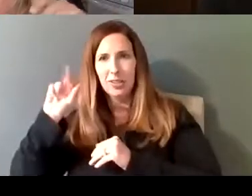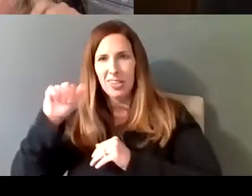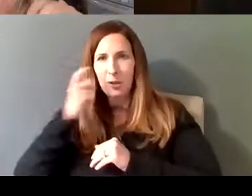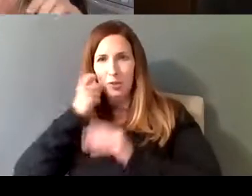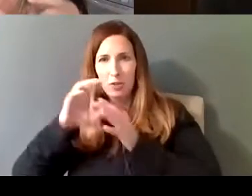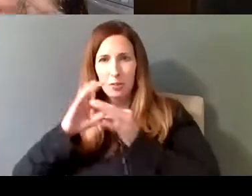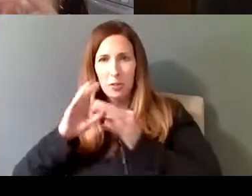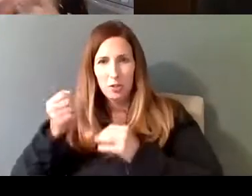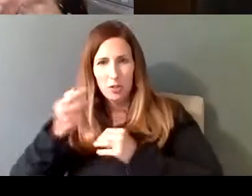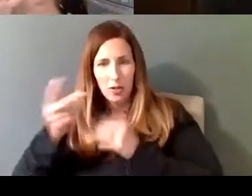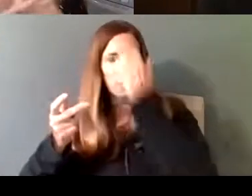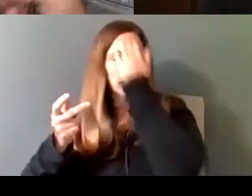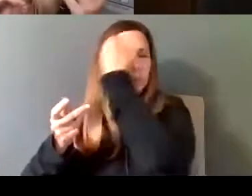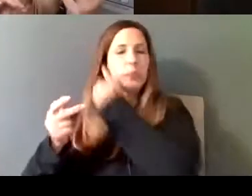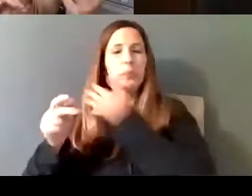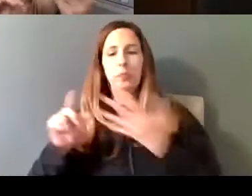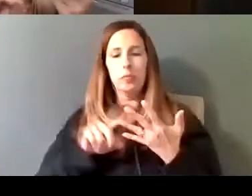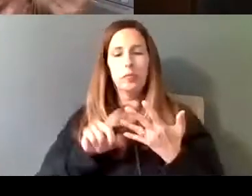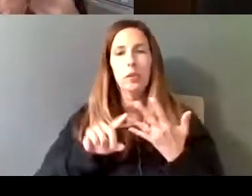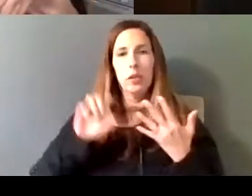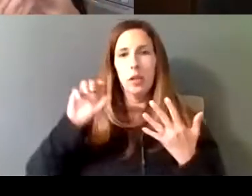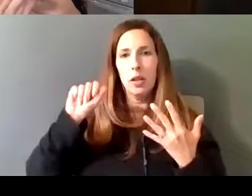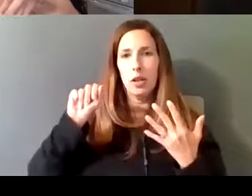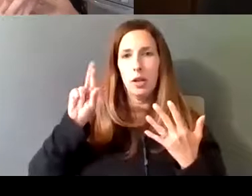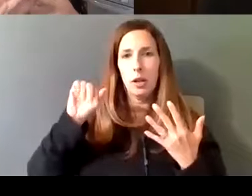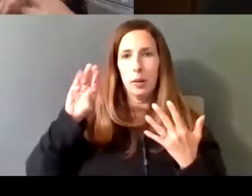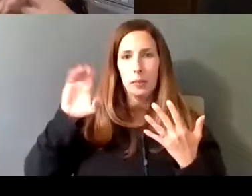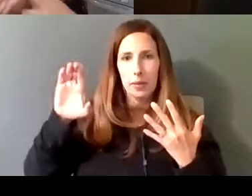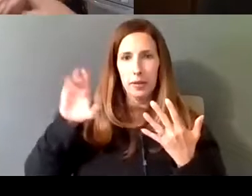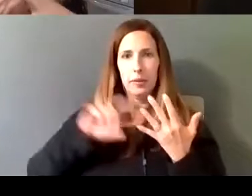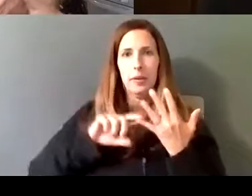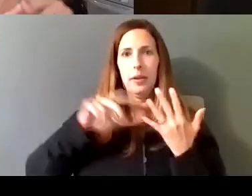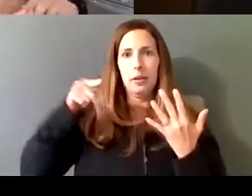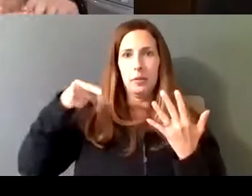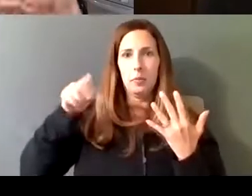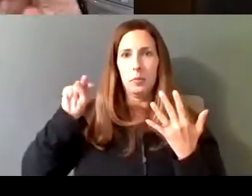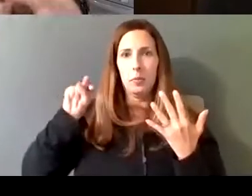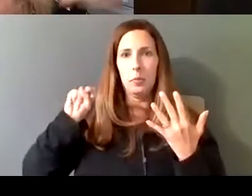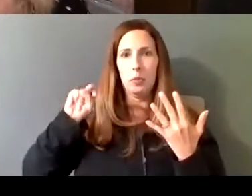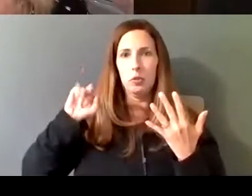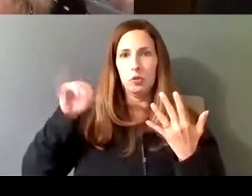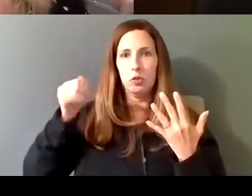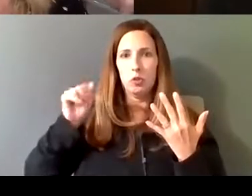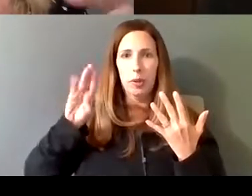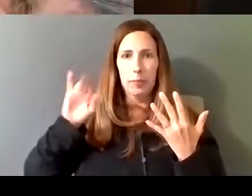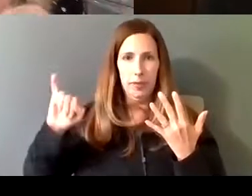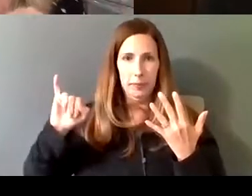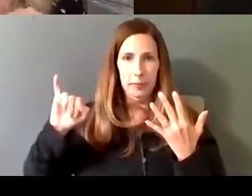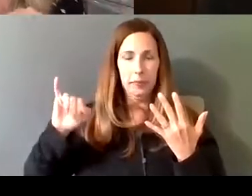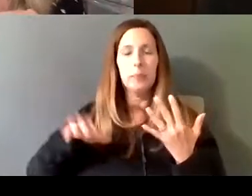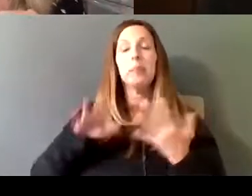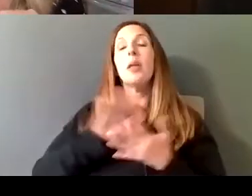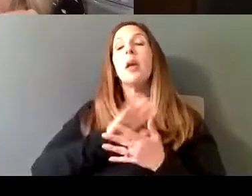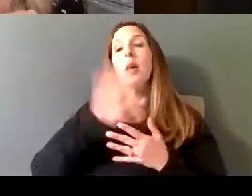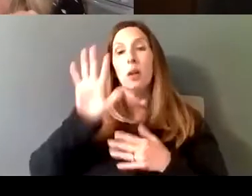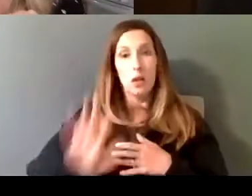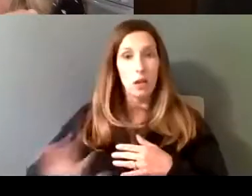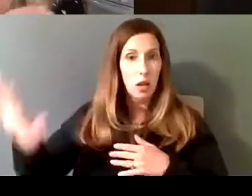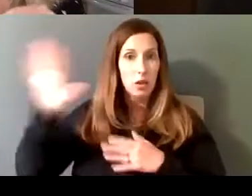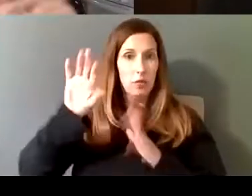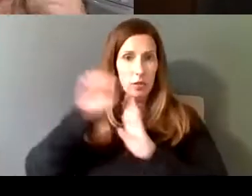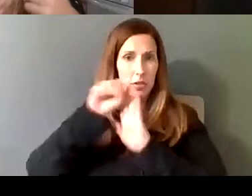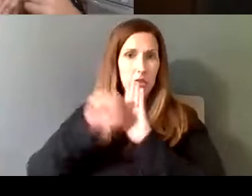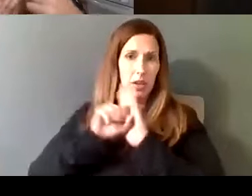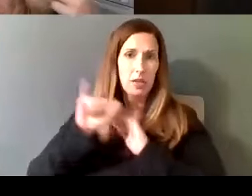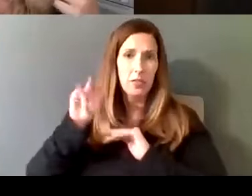those. Arabic and Punjabi. Across the state of Indiana, you can also find a